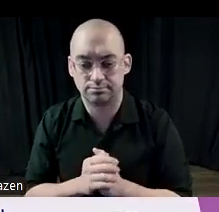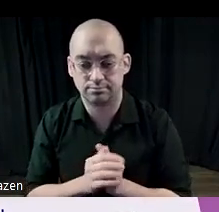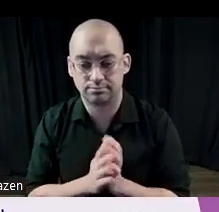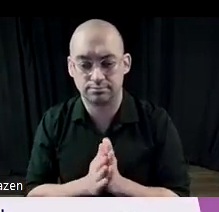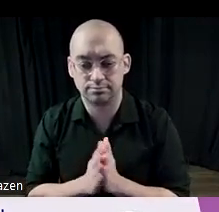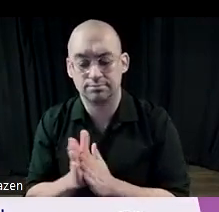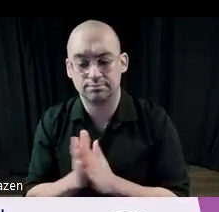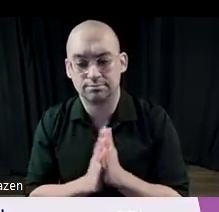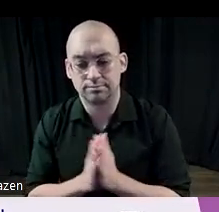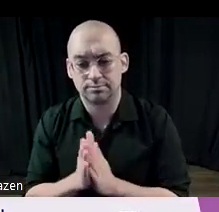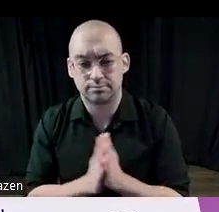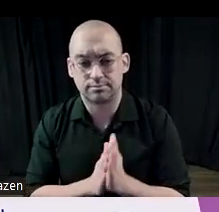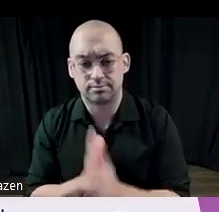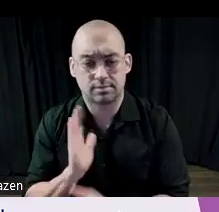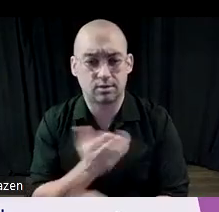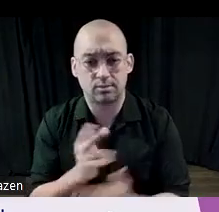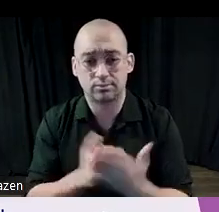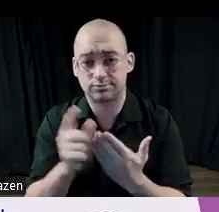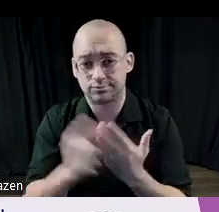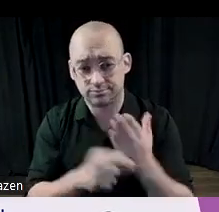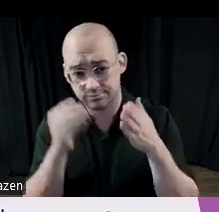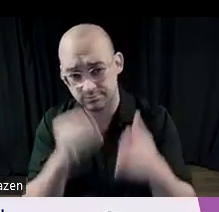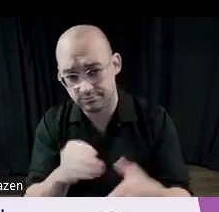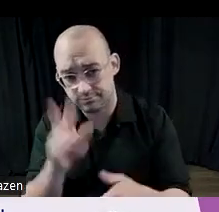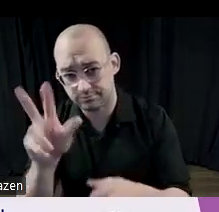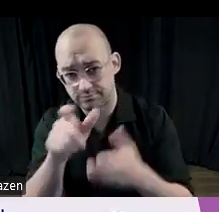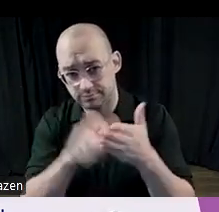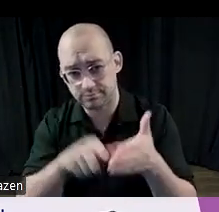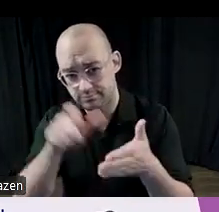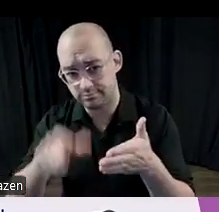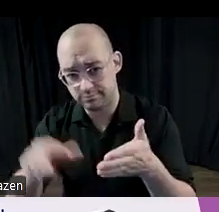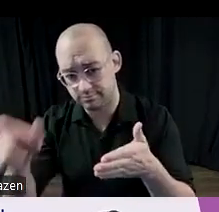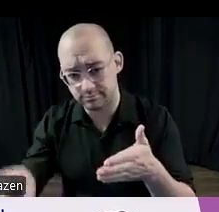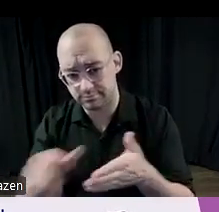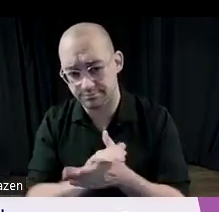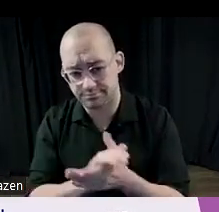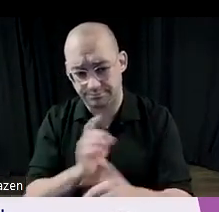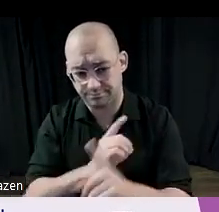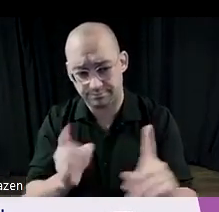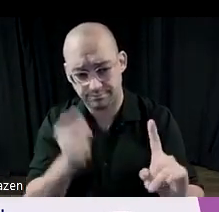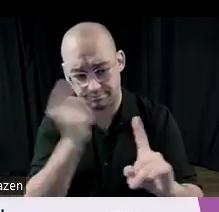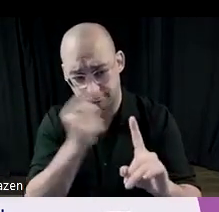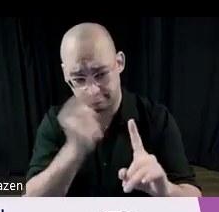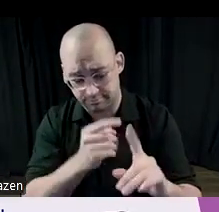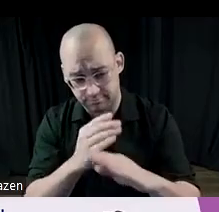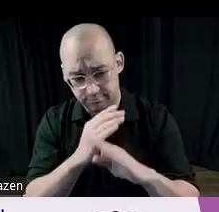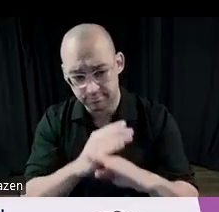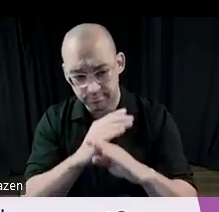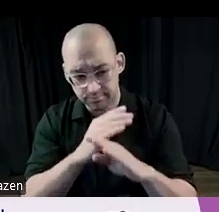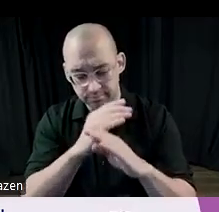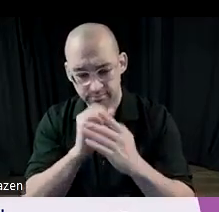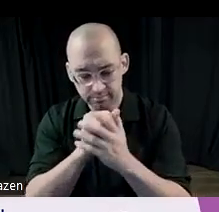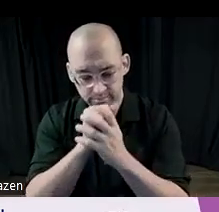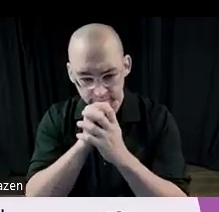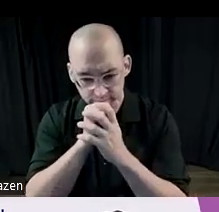So our program focuses on 3 different categories with different goals. We have prevention, clinical and